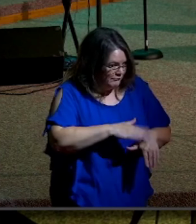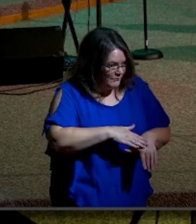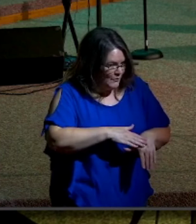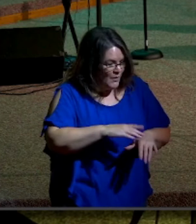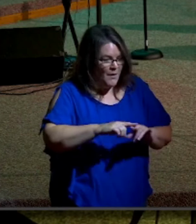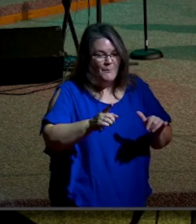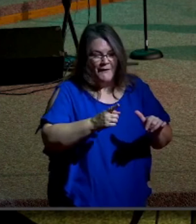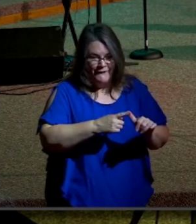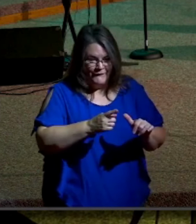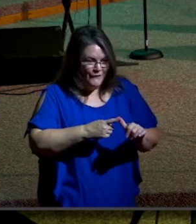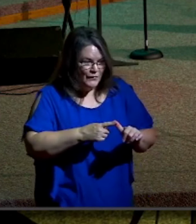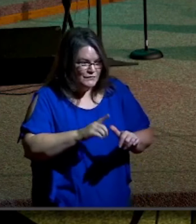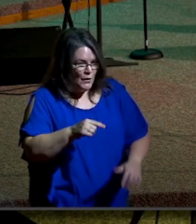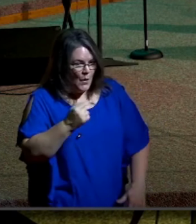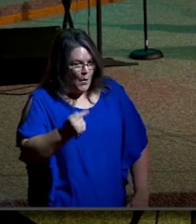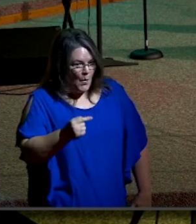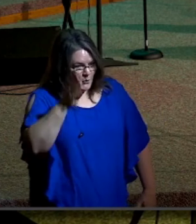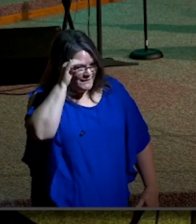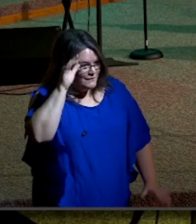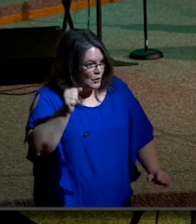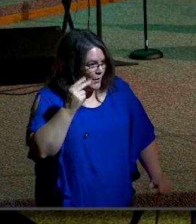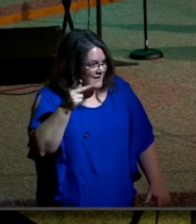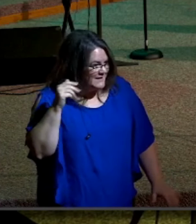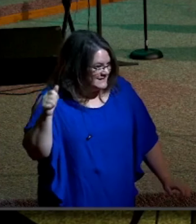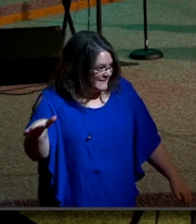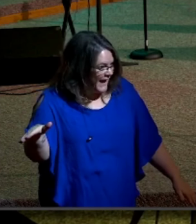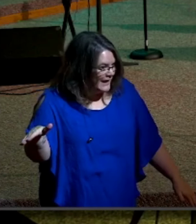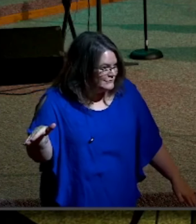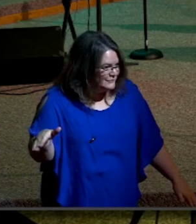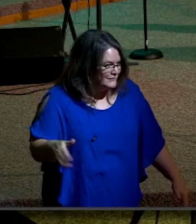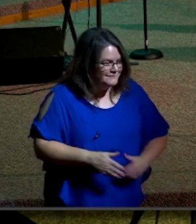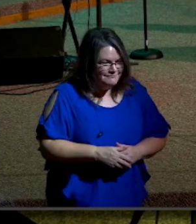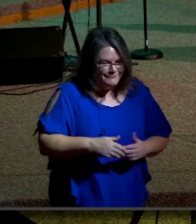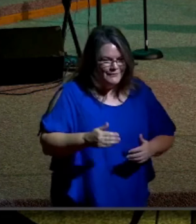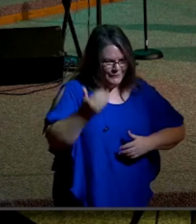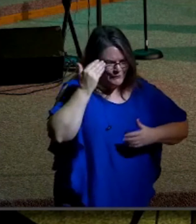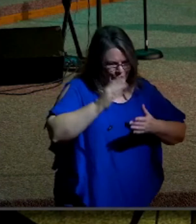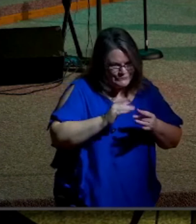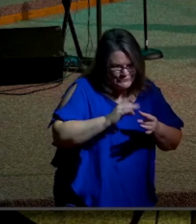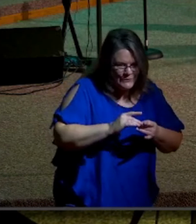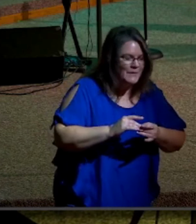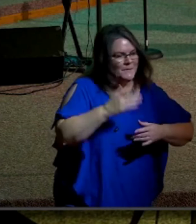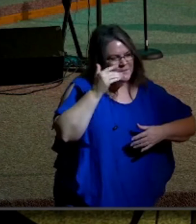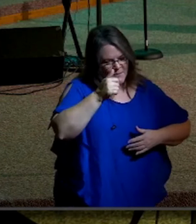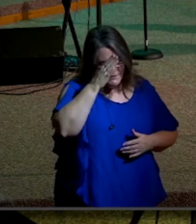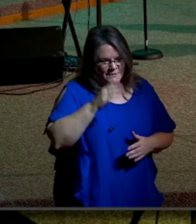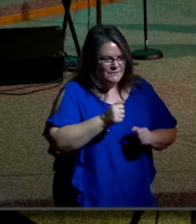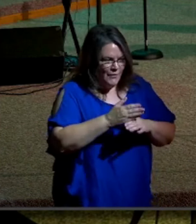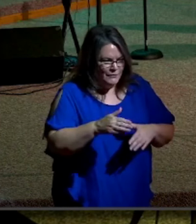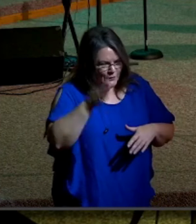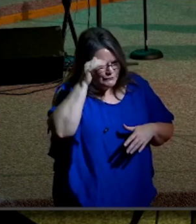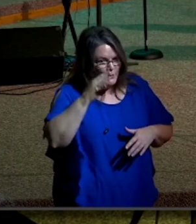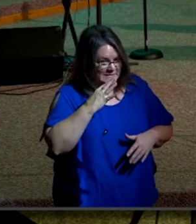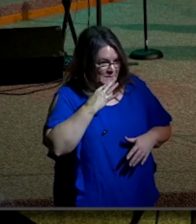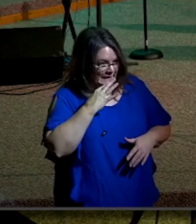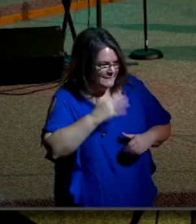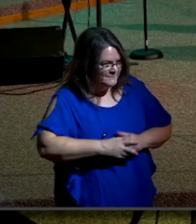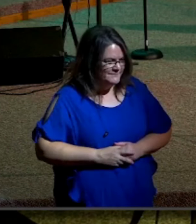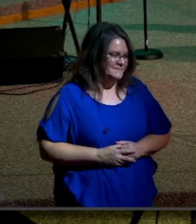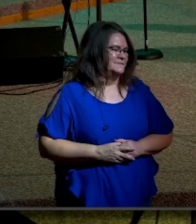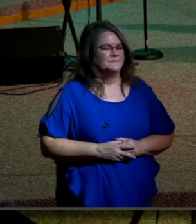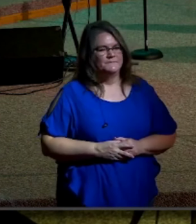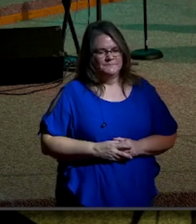the donkey can see the angel. Now, some of you may be familiar with this story because God causes the donkey to speak. So